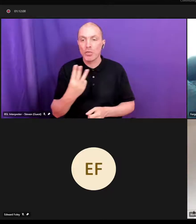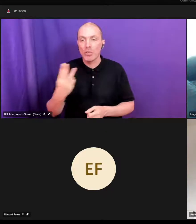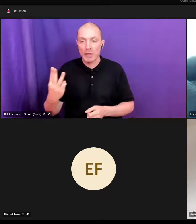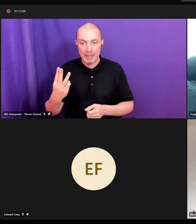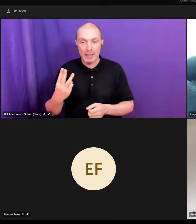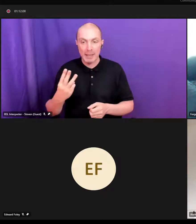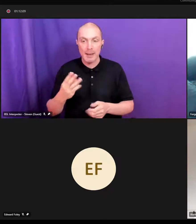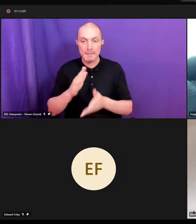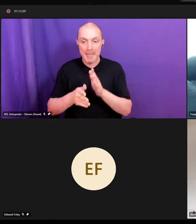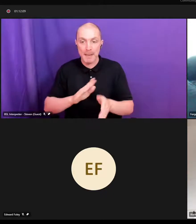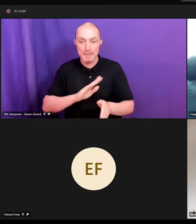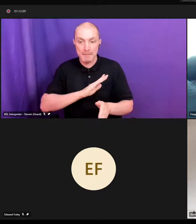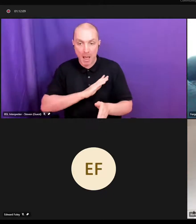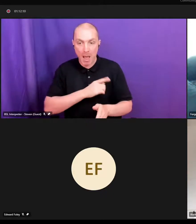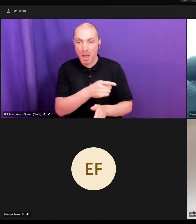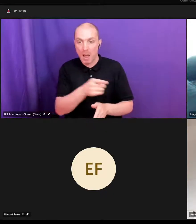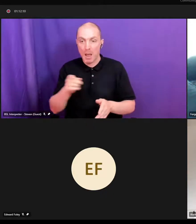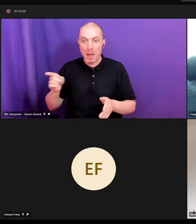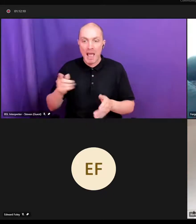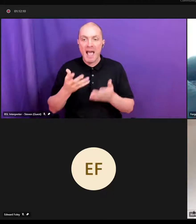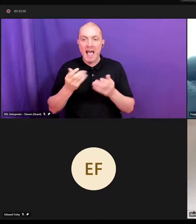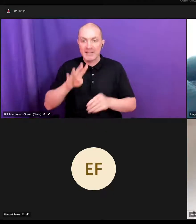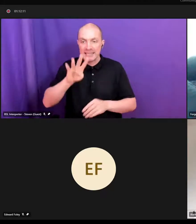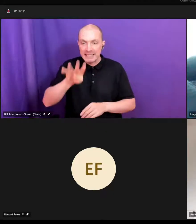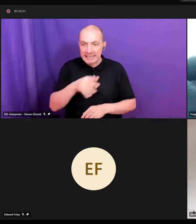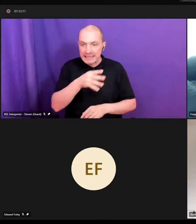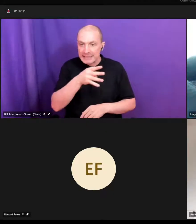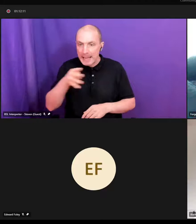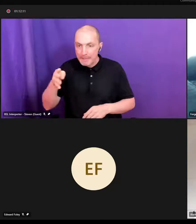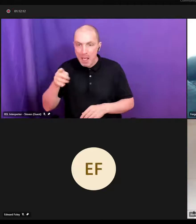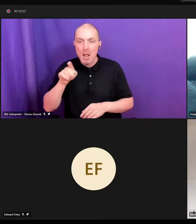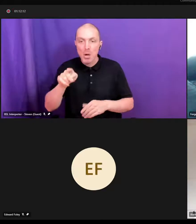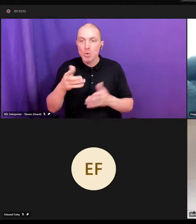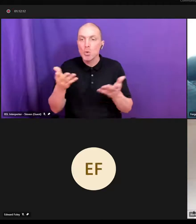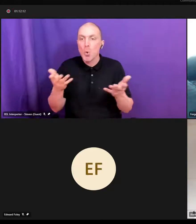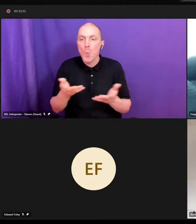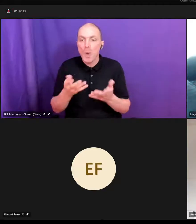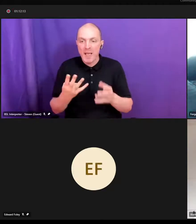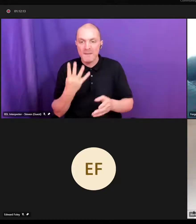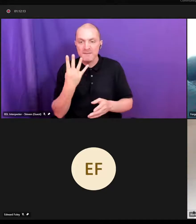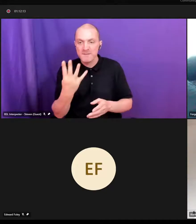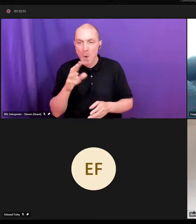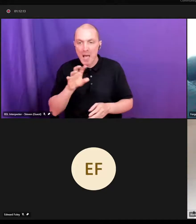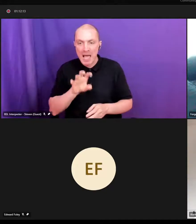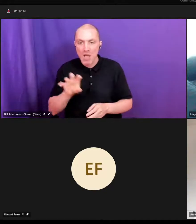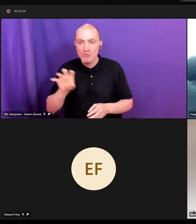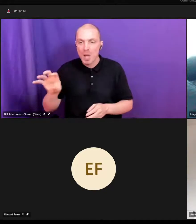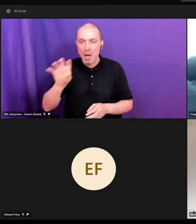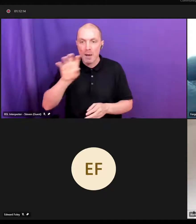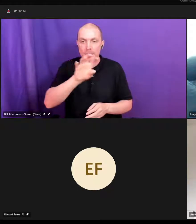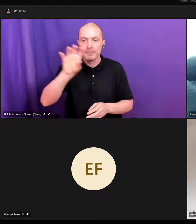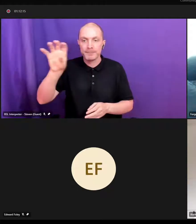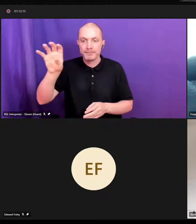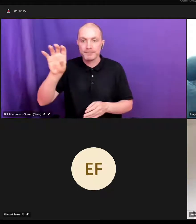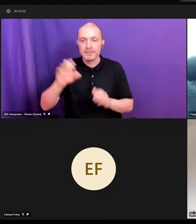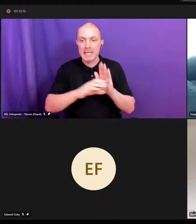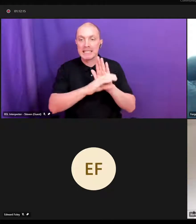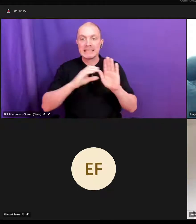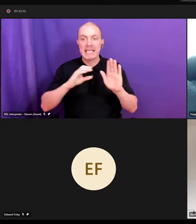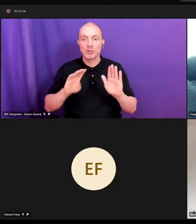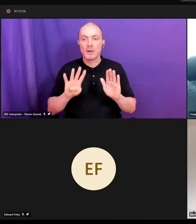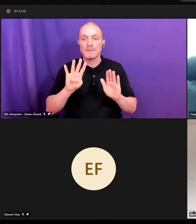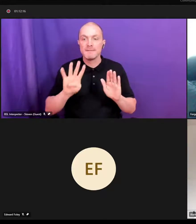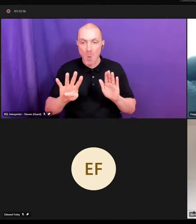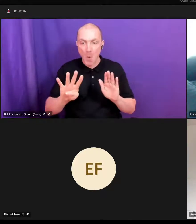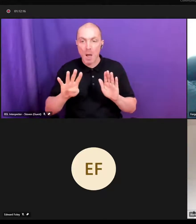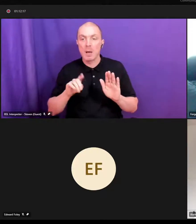areas, and there's a table provided showing the allocation across the 4 geographical areas. Section 4 of the report outlines our